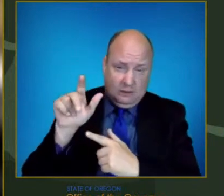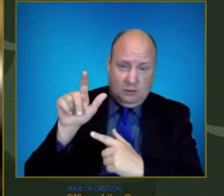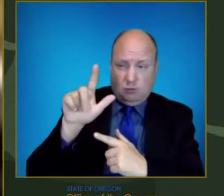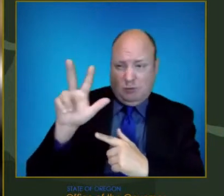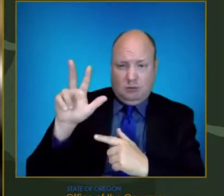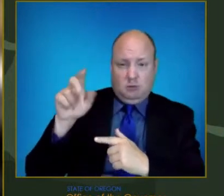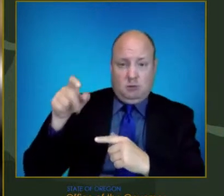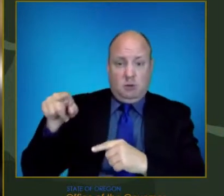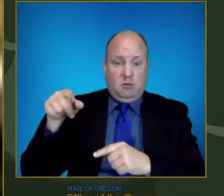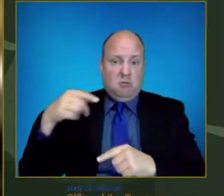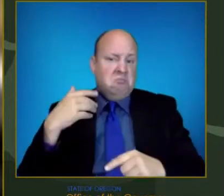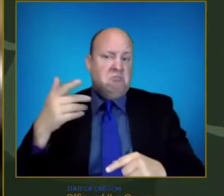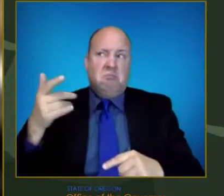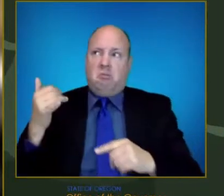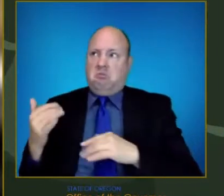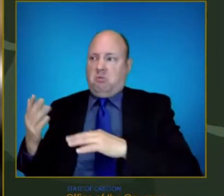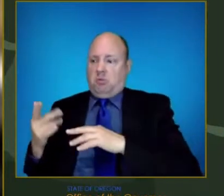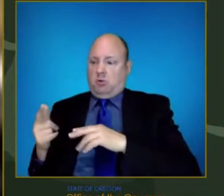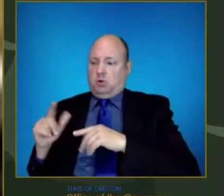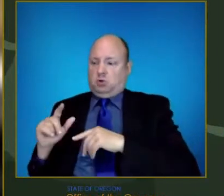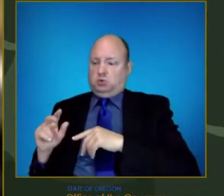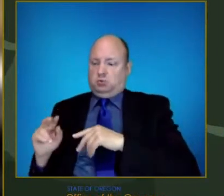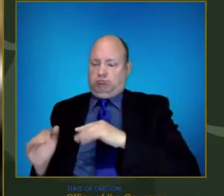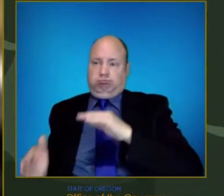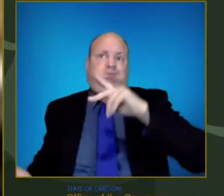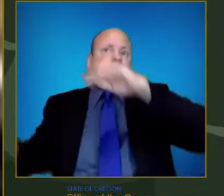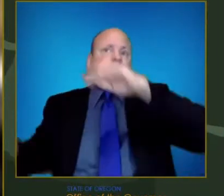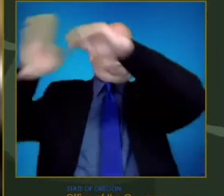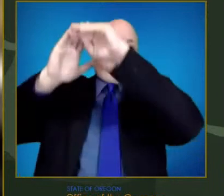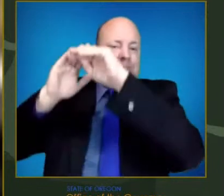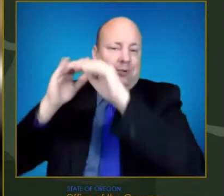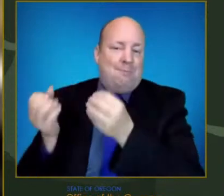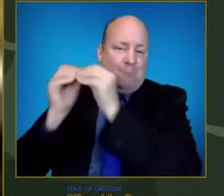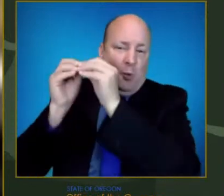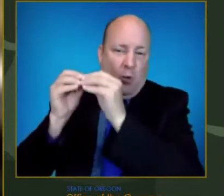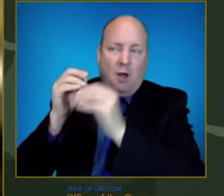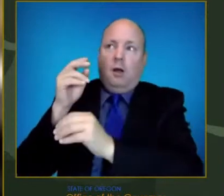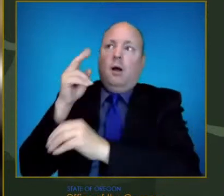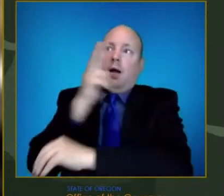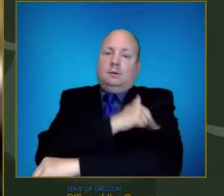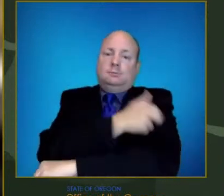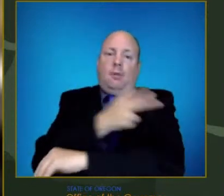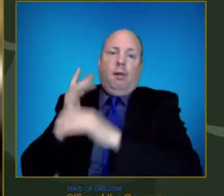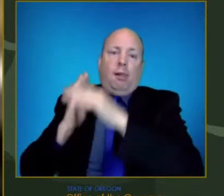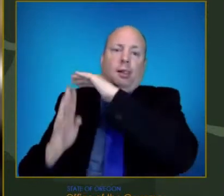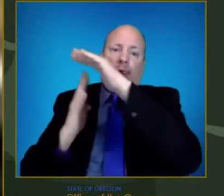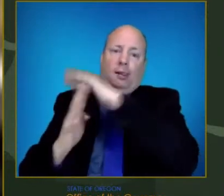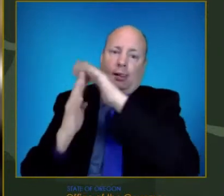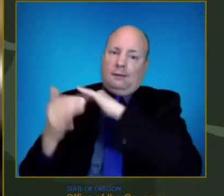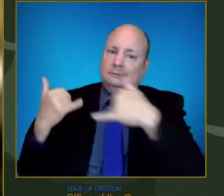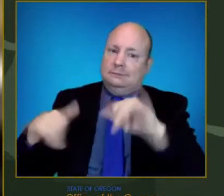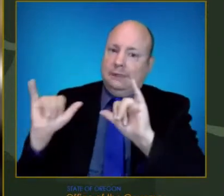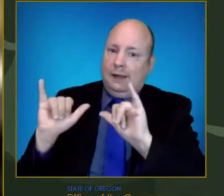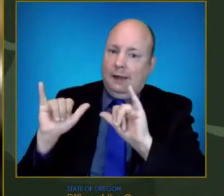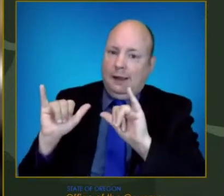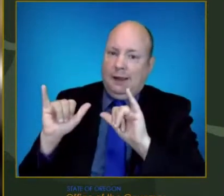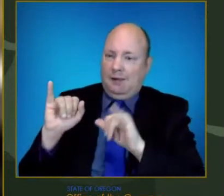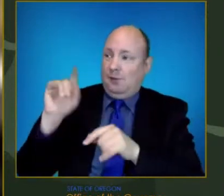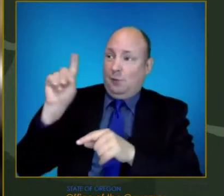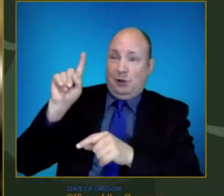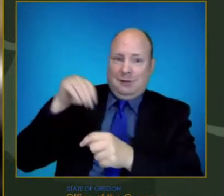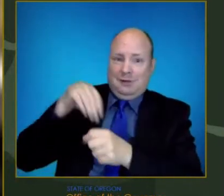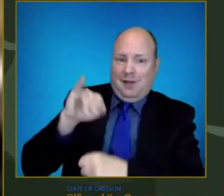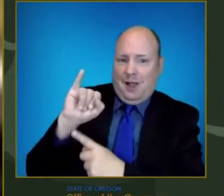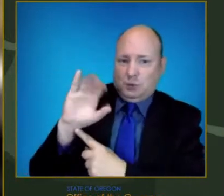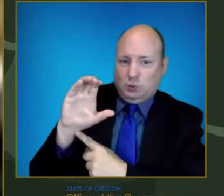than 800 daily hospitalizations every day. Intensive care admissions account for nearly 25% of that total.